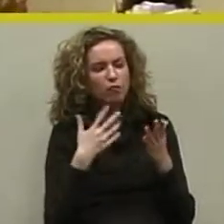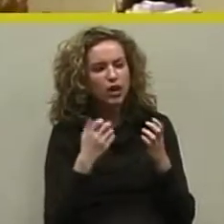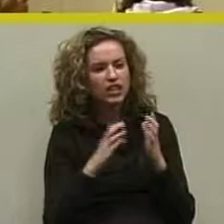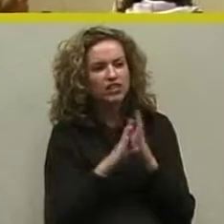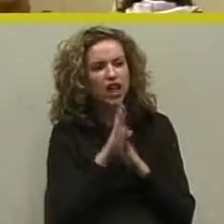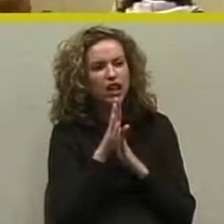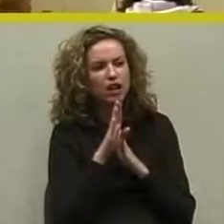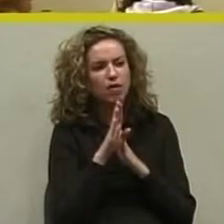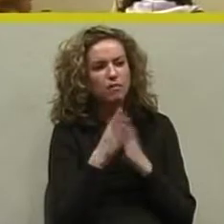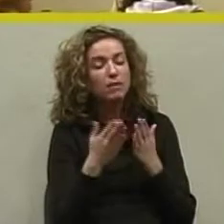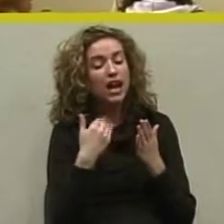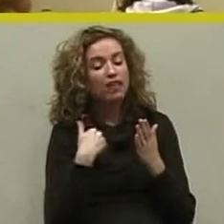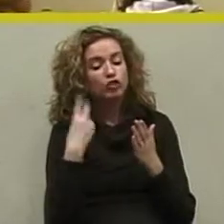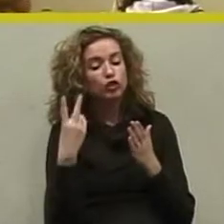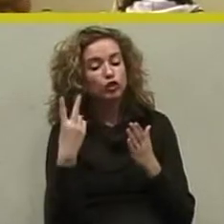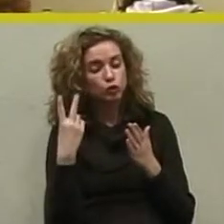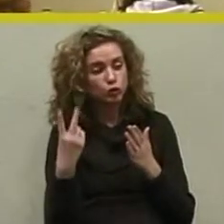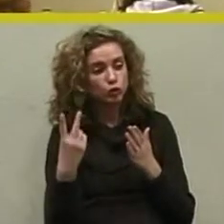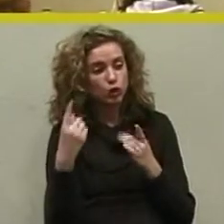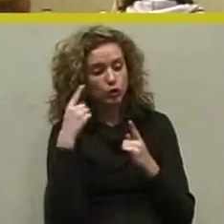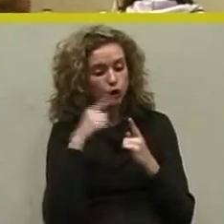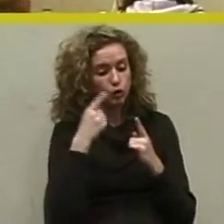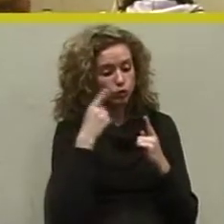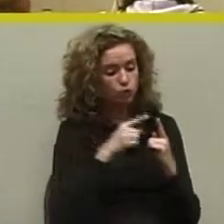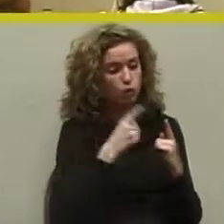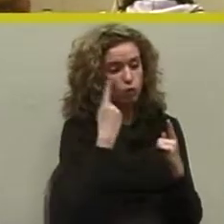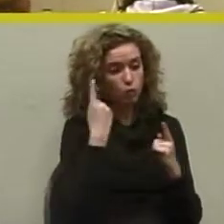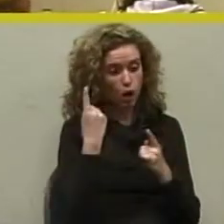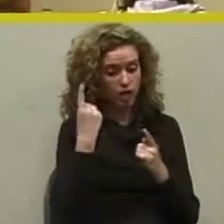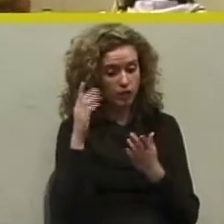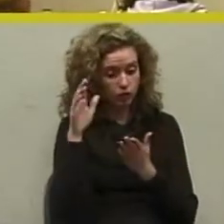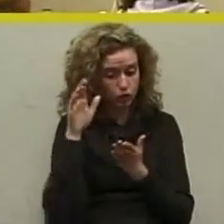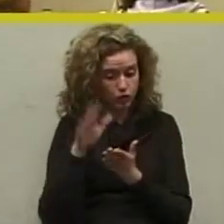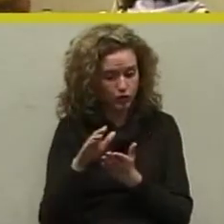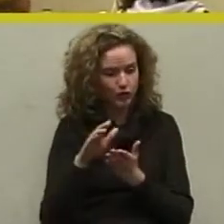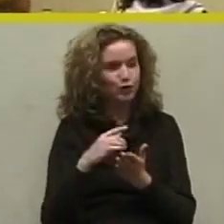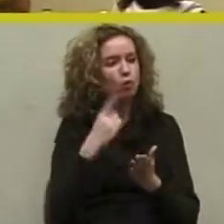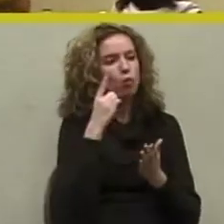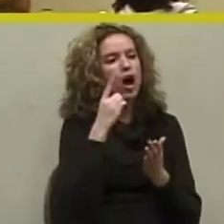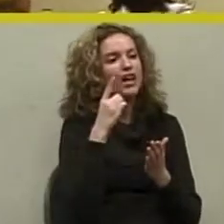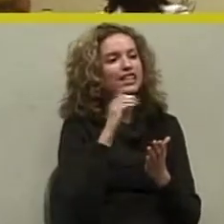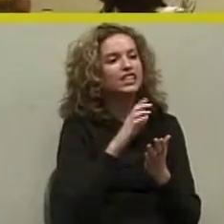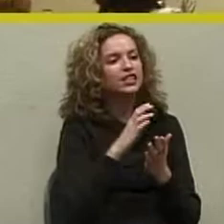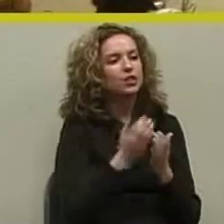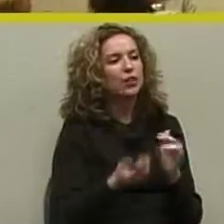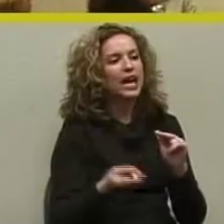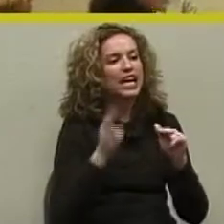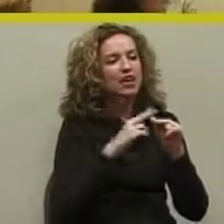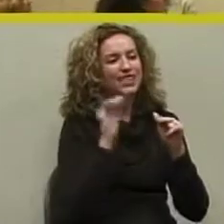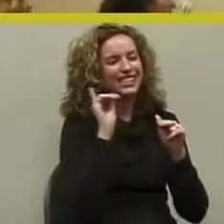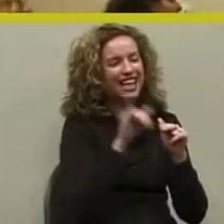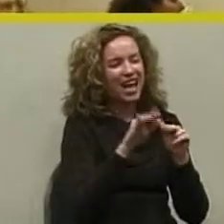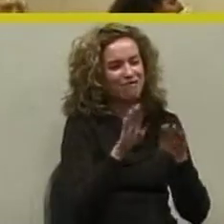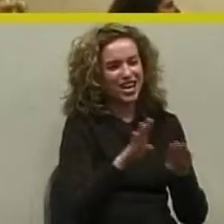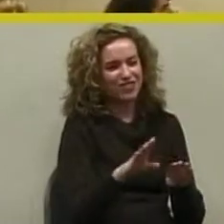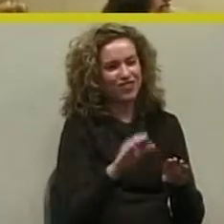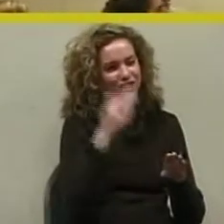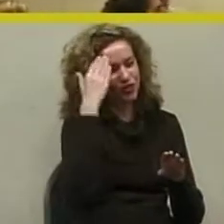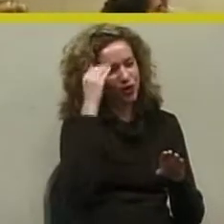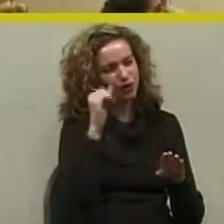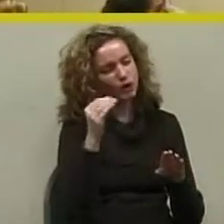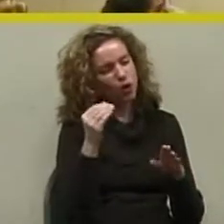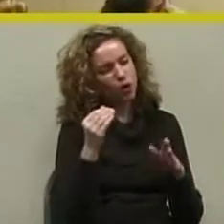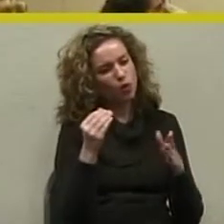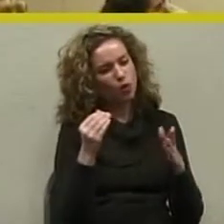2 behavior intervention plans. I may have 2 goals. One is to reduce this, the other is to increase this. So I might be giving baseline on both. This is what